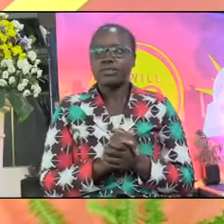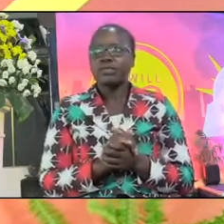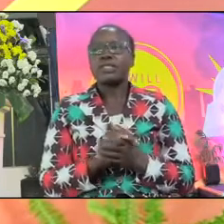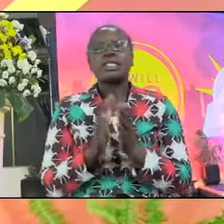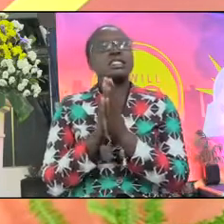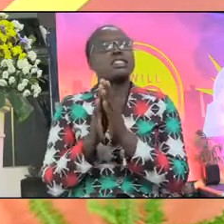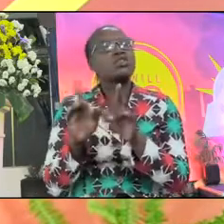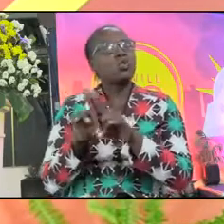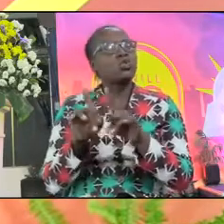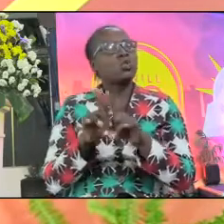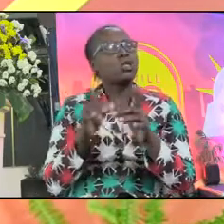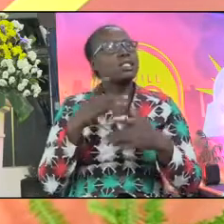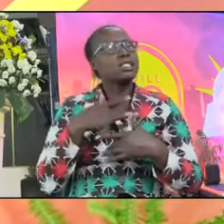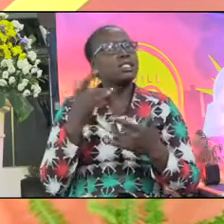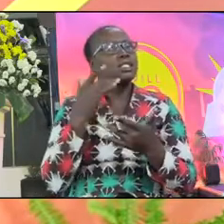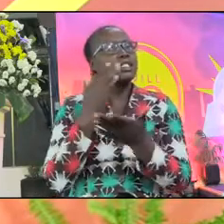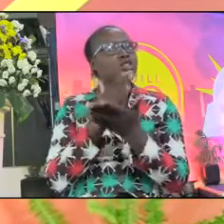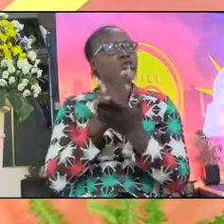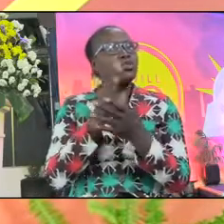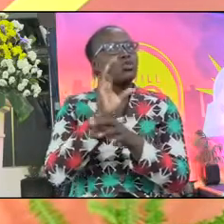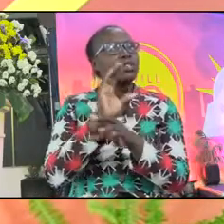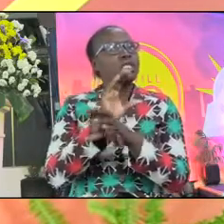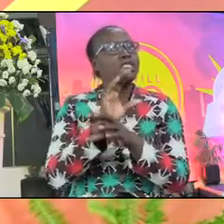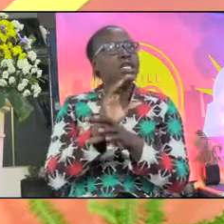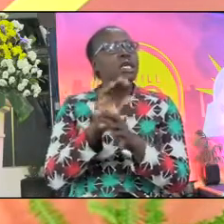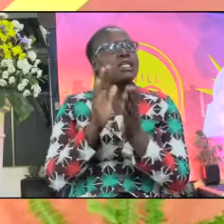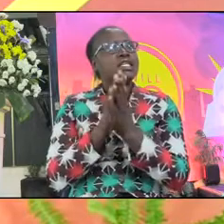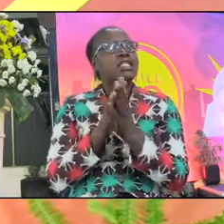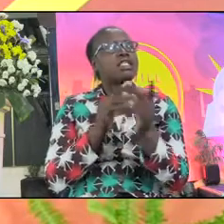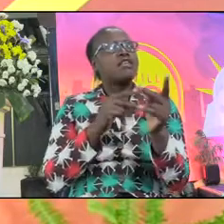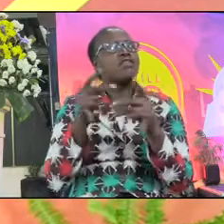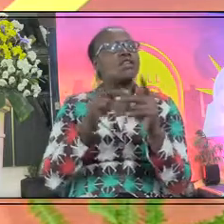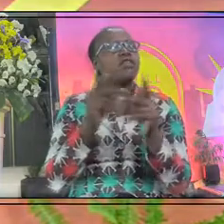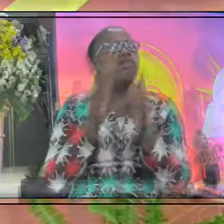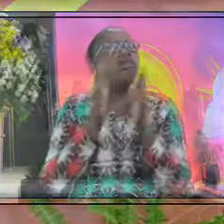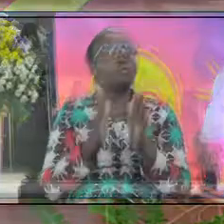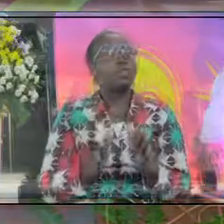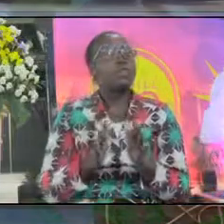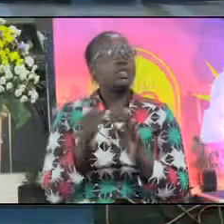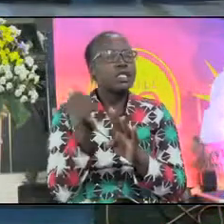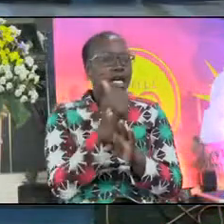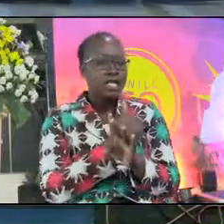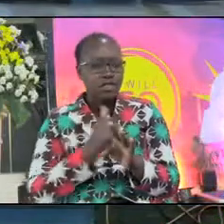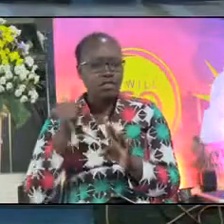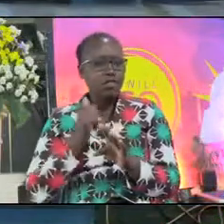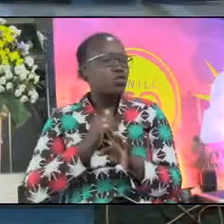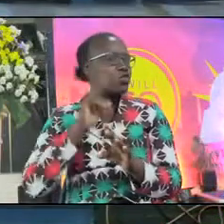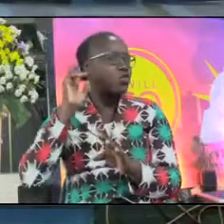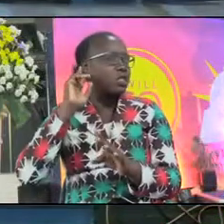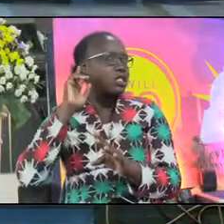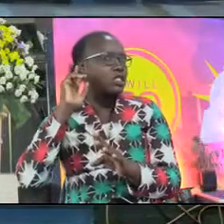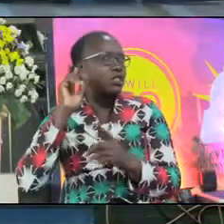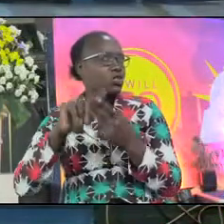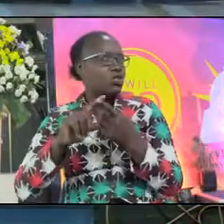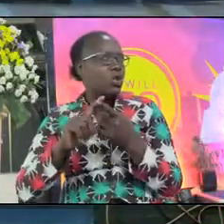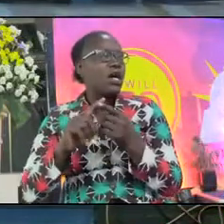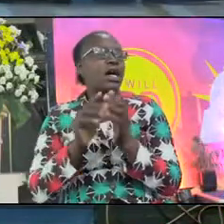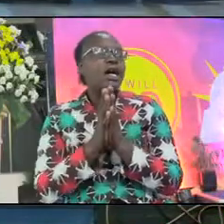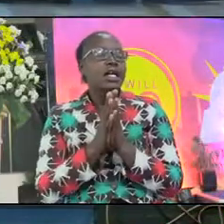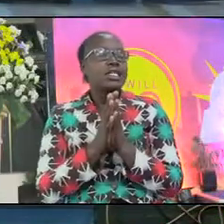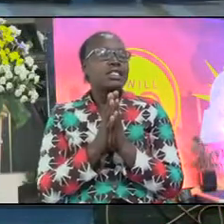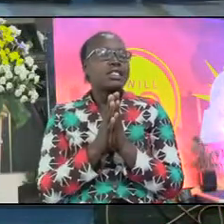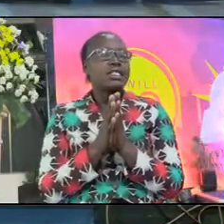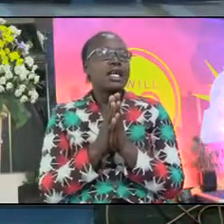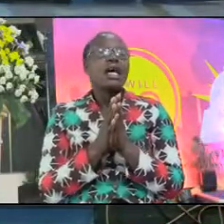it interesting, church, that the very person they had refused to listen to end